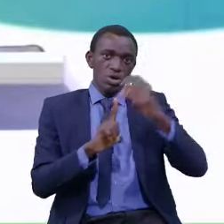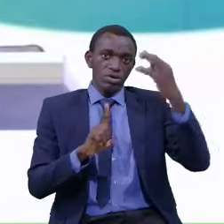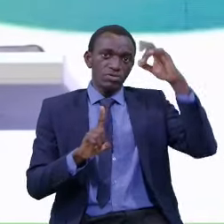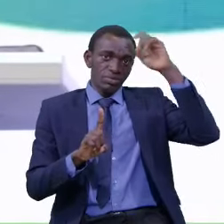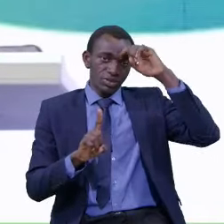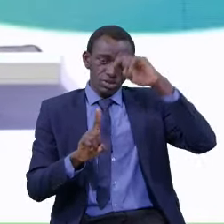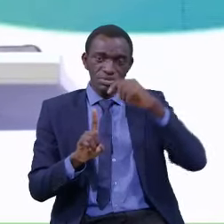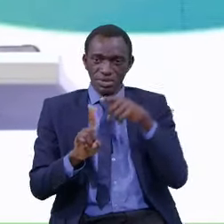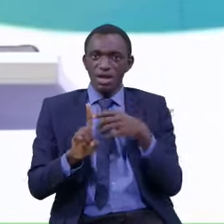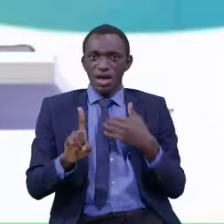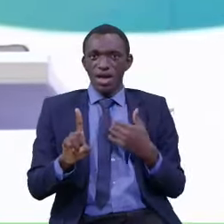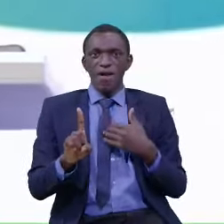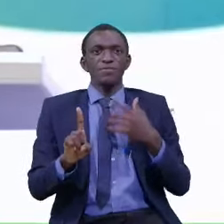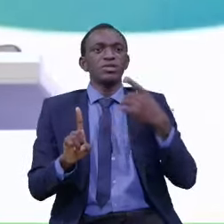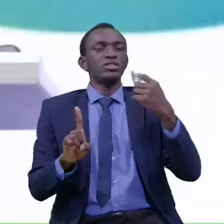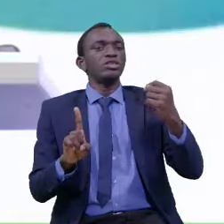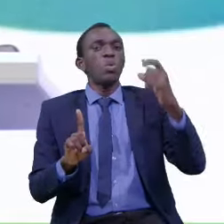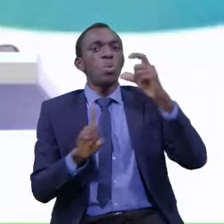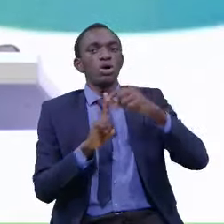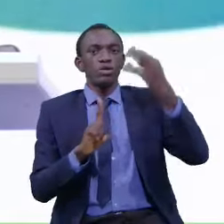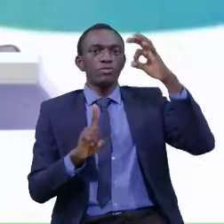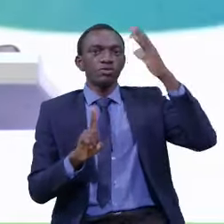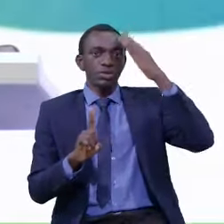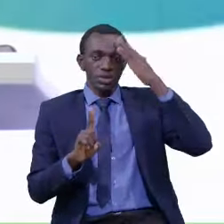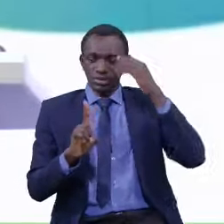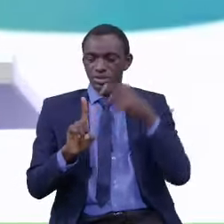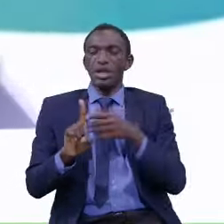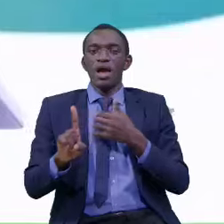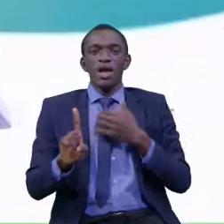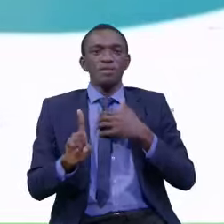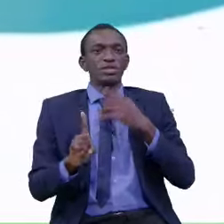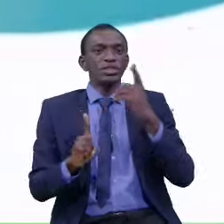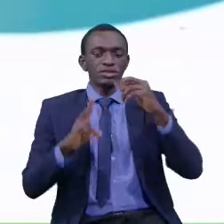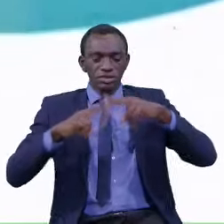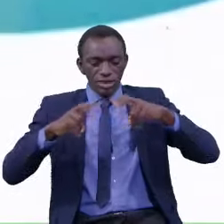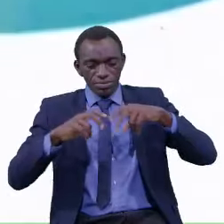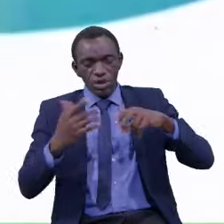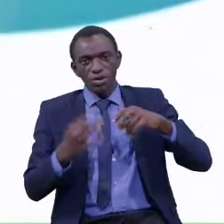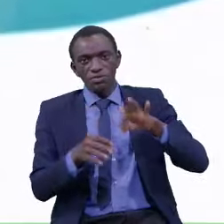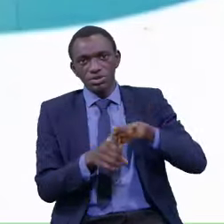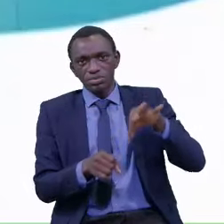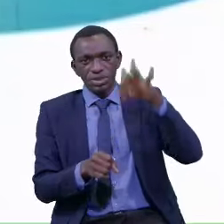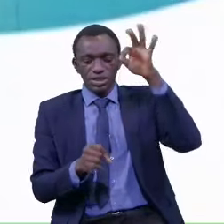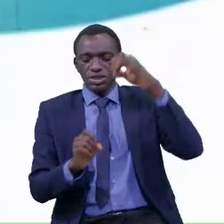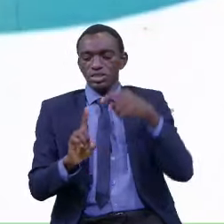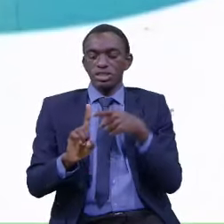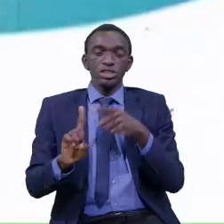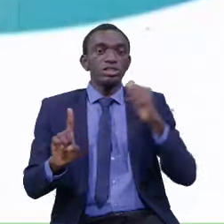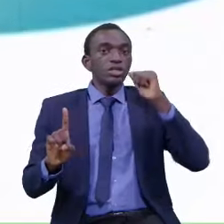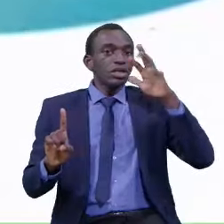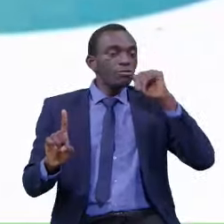thinking of the discerning of spirit. Look at that damsel. These are the men of God that show unto us the way